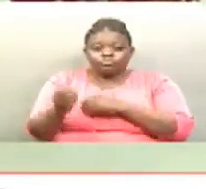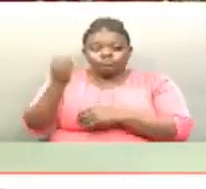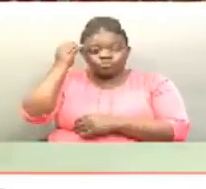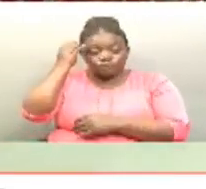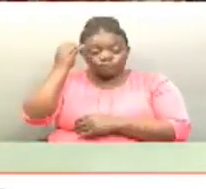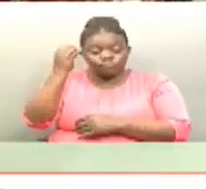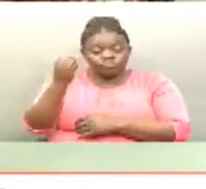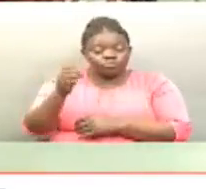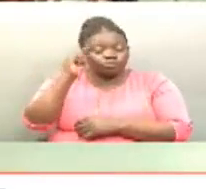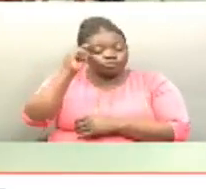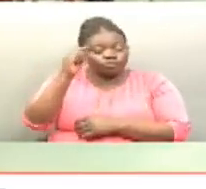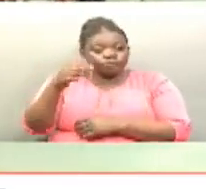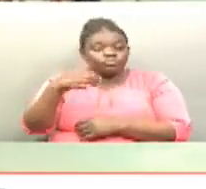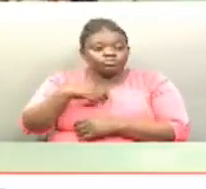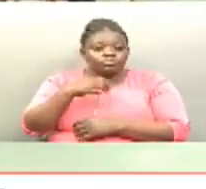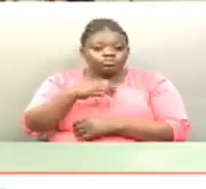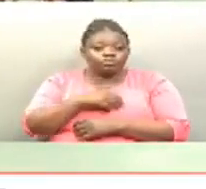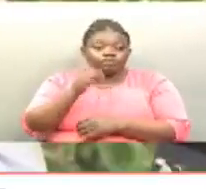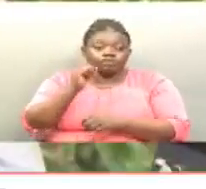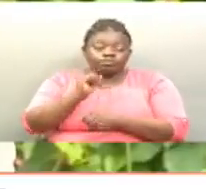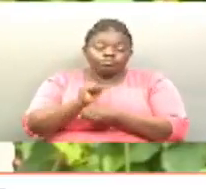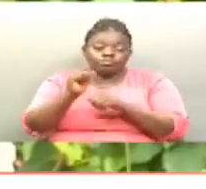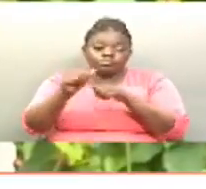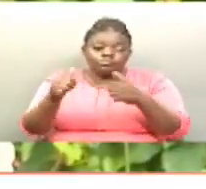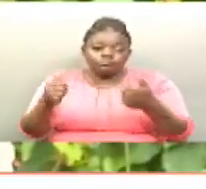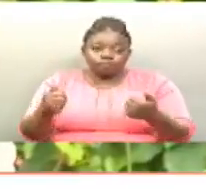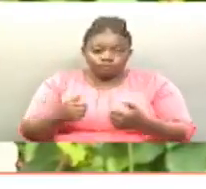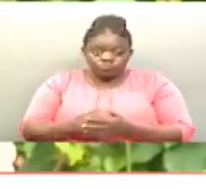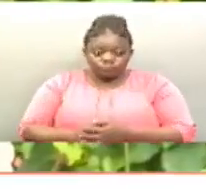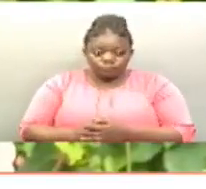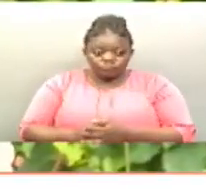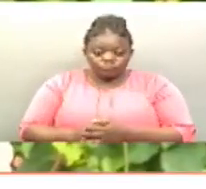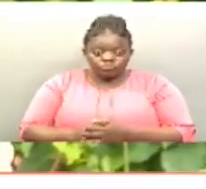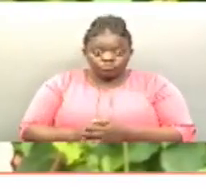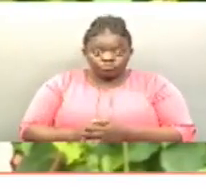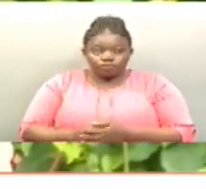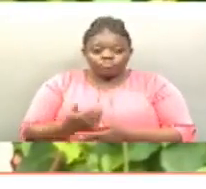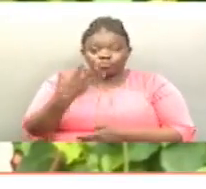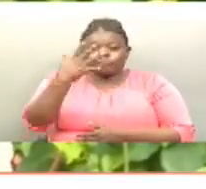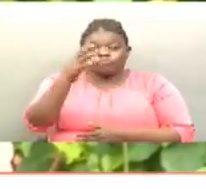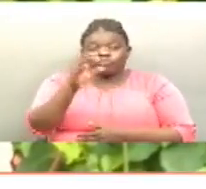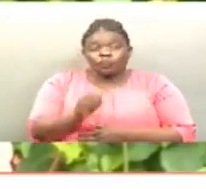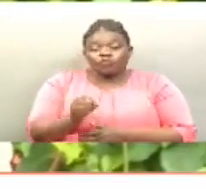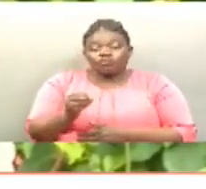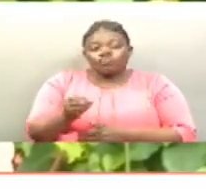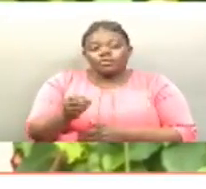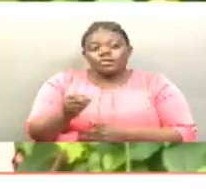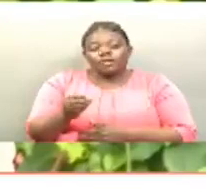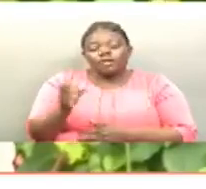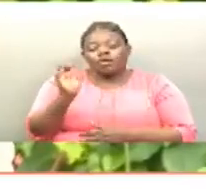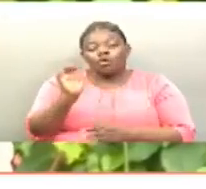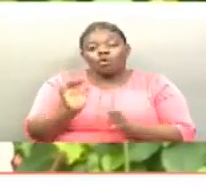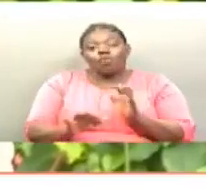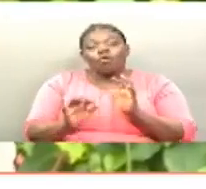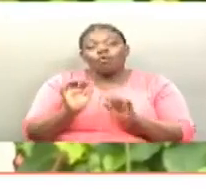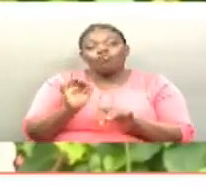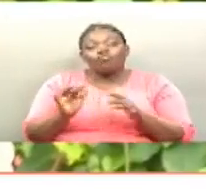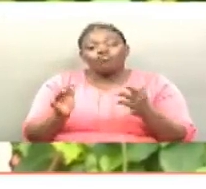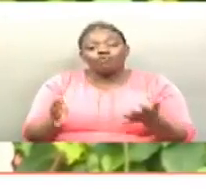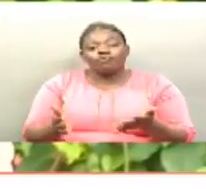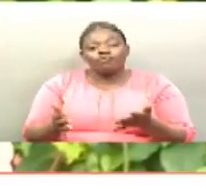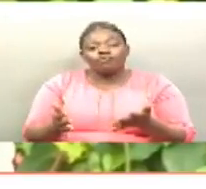nga wakule minimo okulanga bulichimba chikula buronje. We have 50 gazetted officers